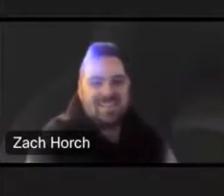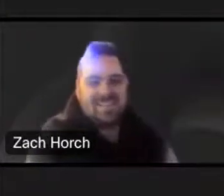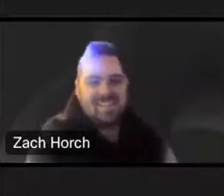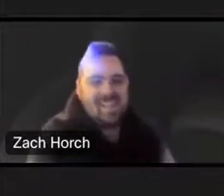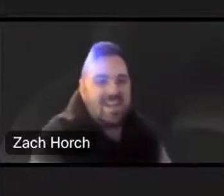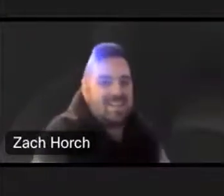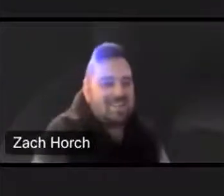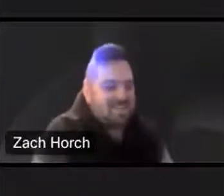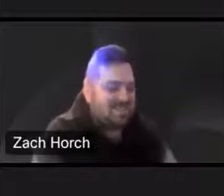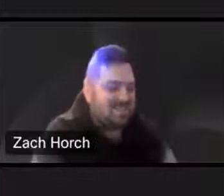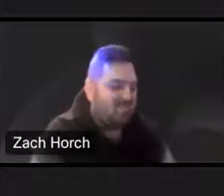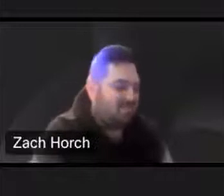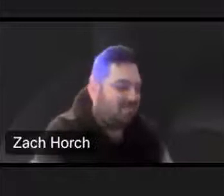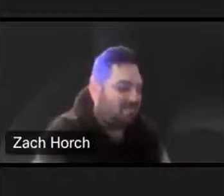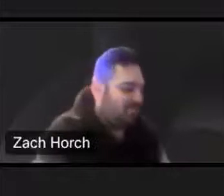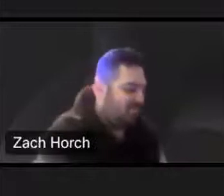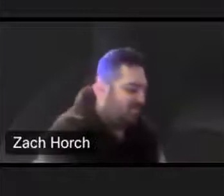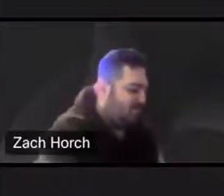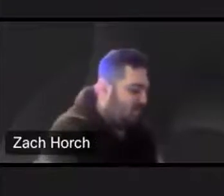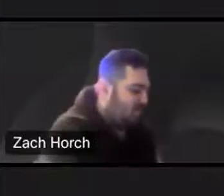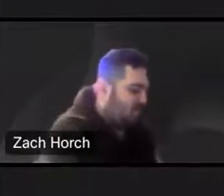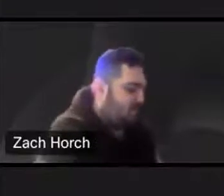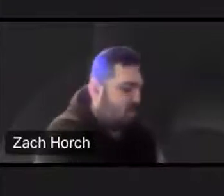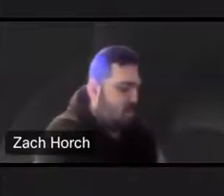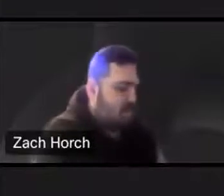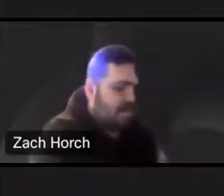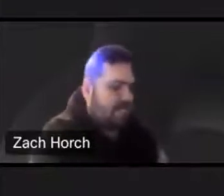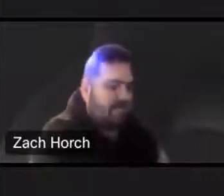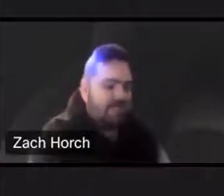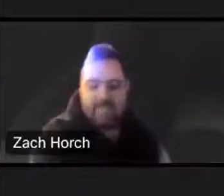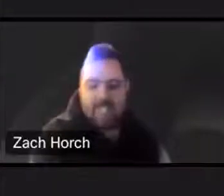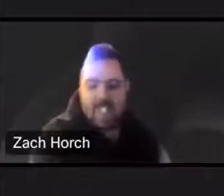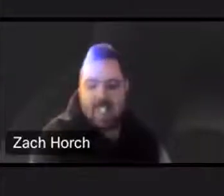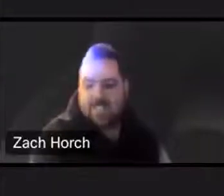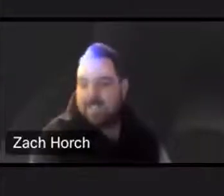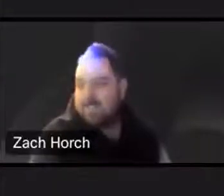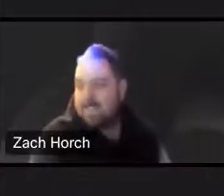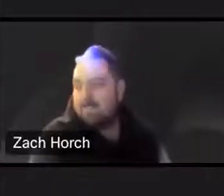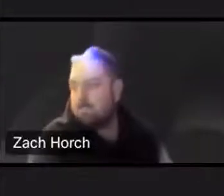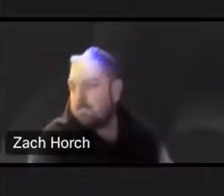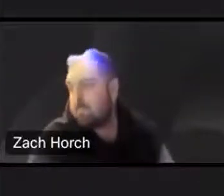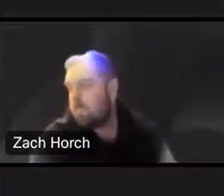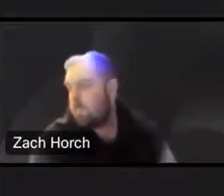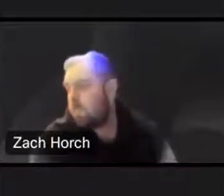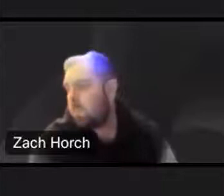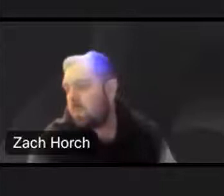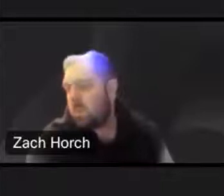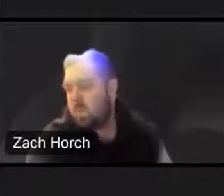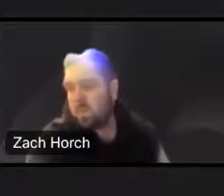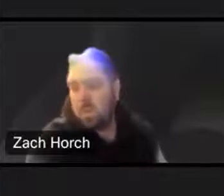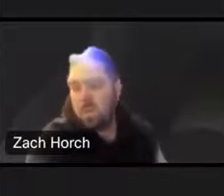any responses back from the company yet? Please share if so.